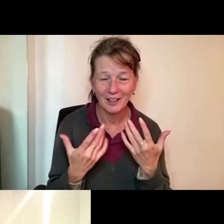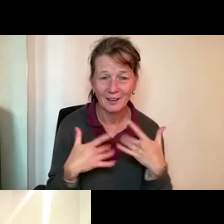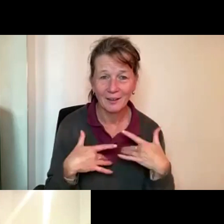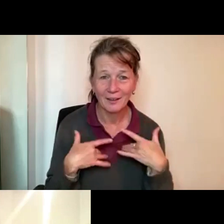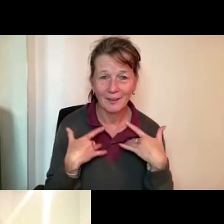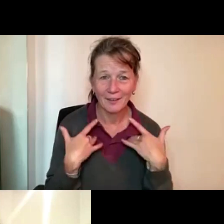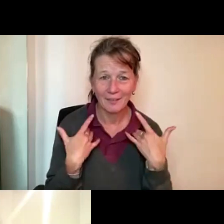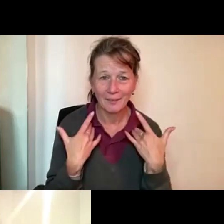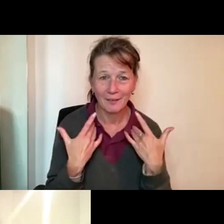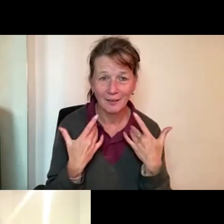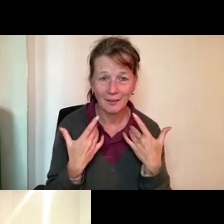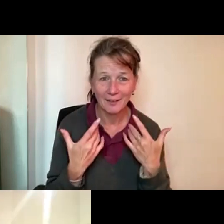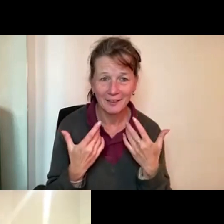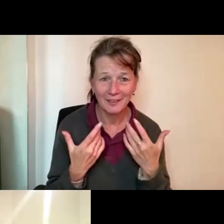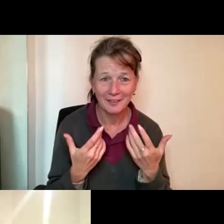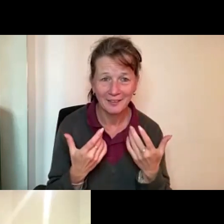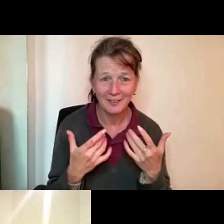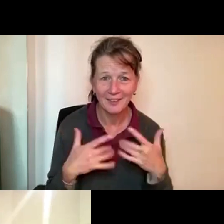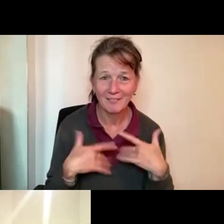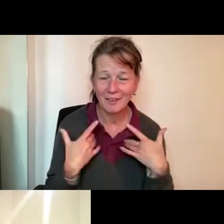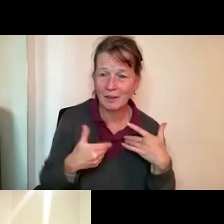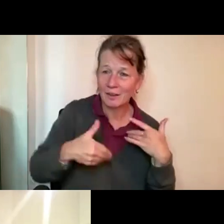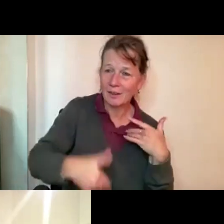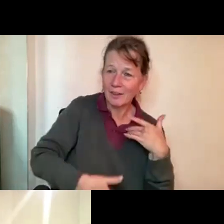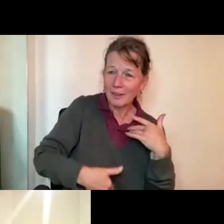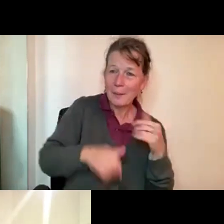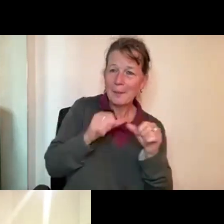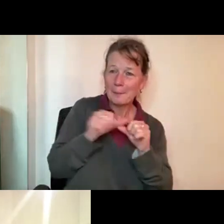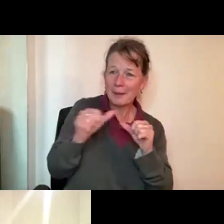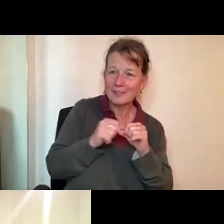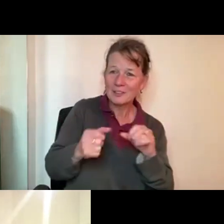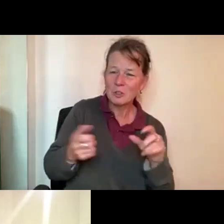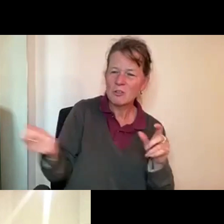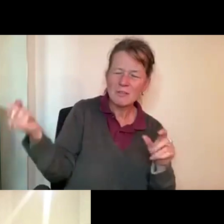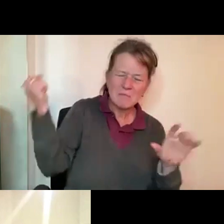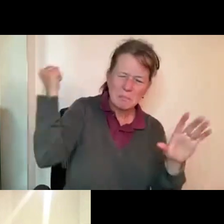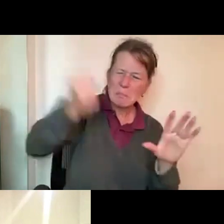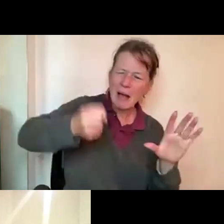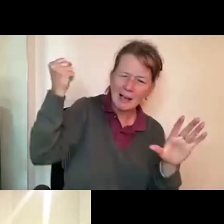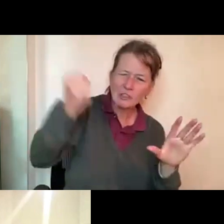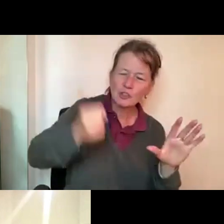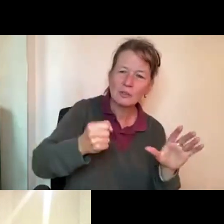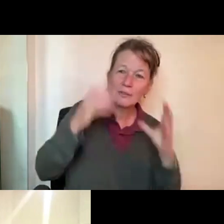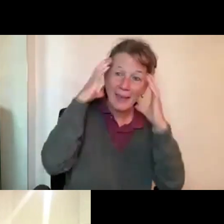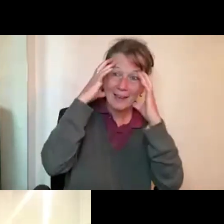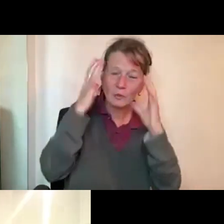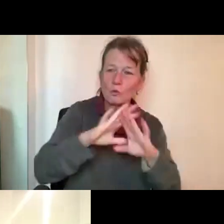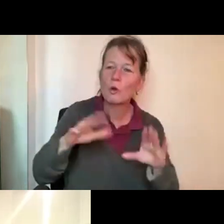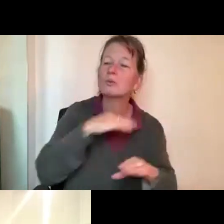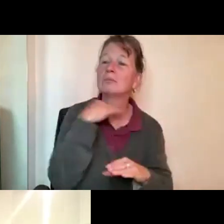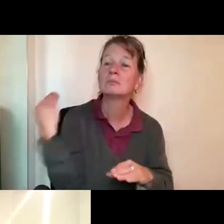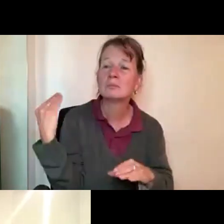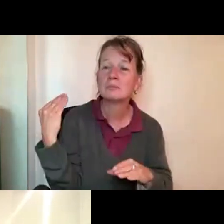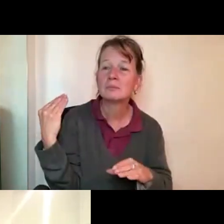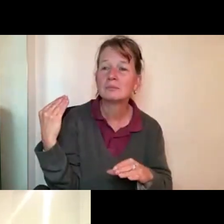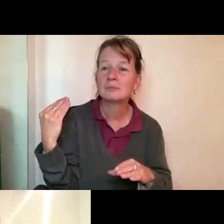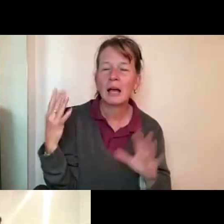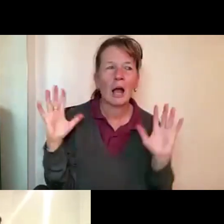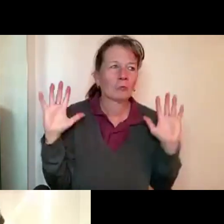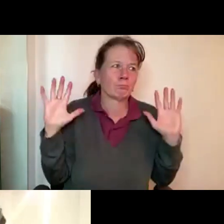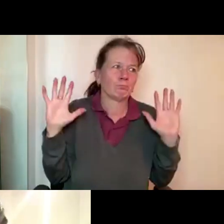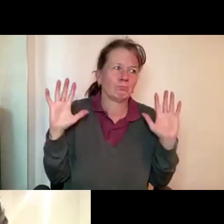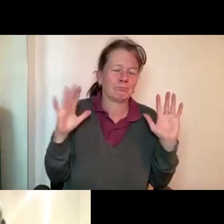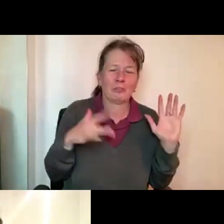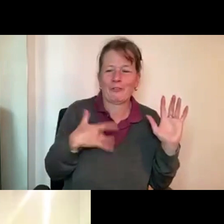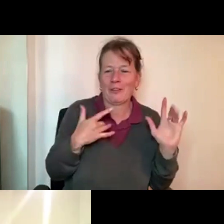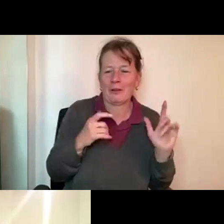felt instinctively better to bash his head than decapitating him. It's a really weird thing. I mean, I don't do that normally, just